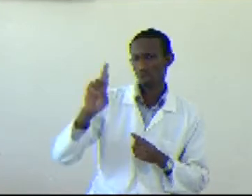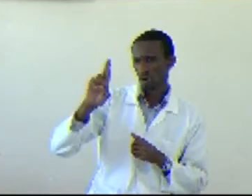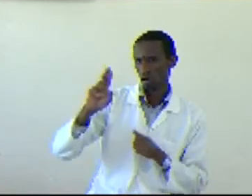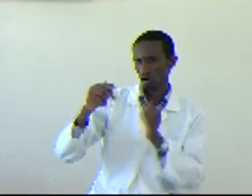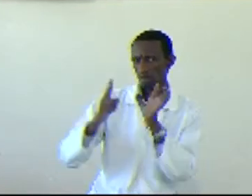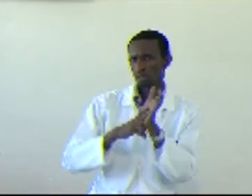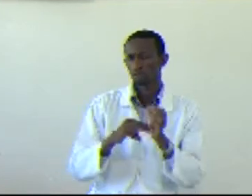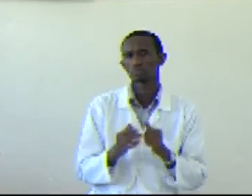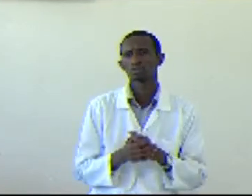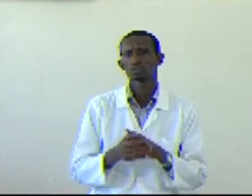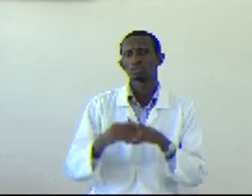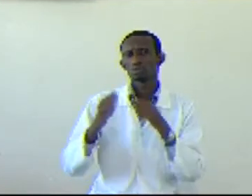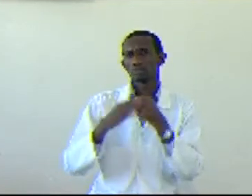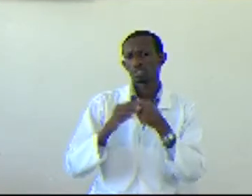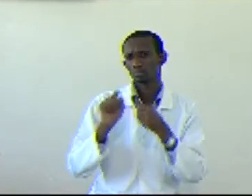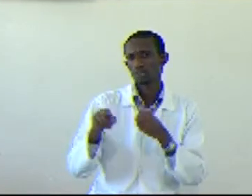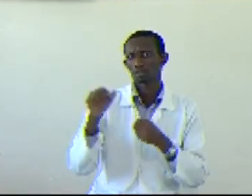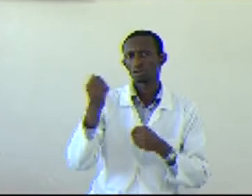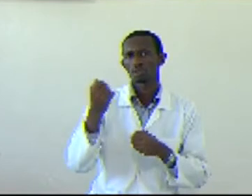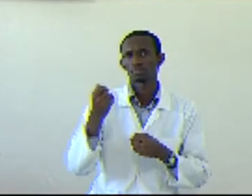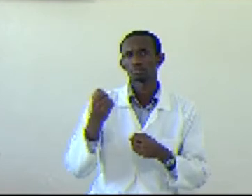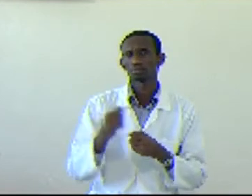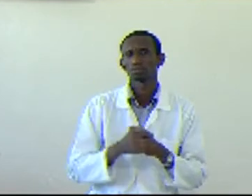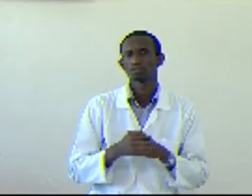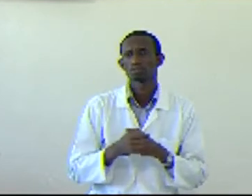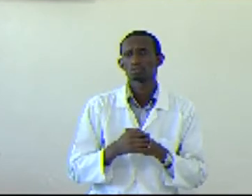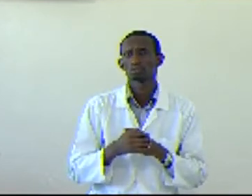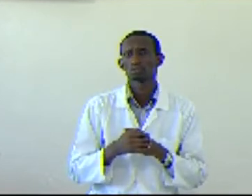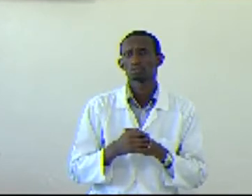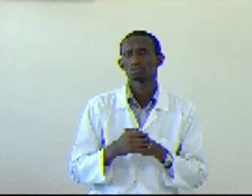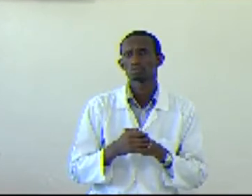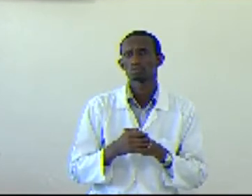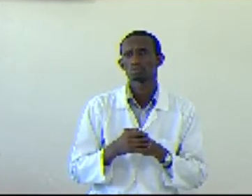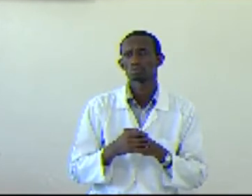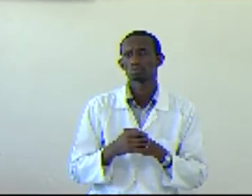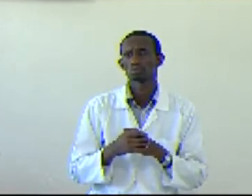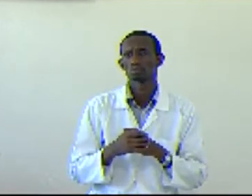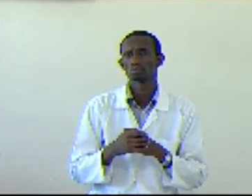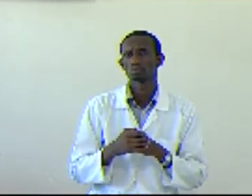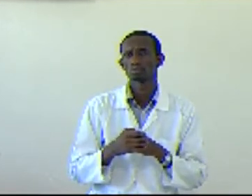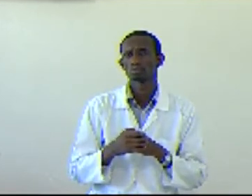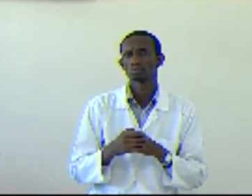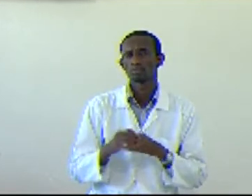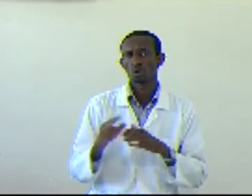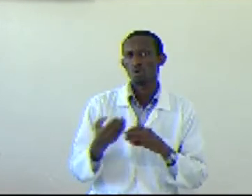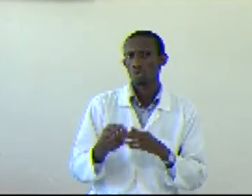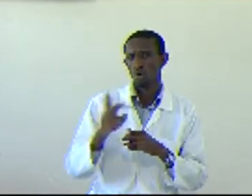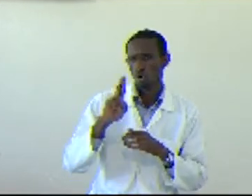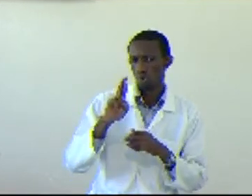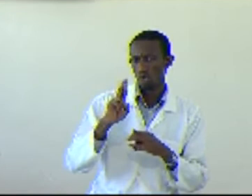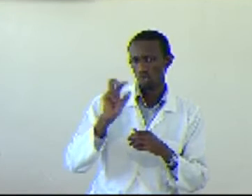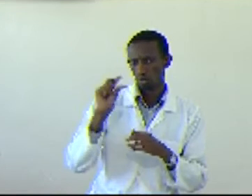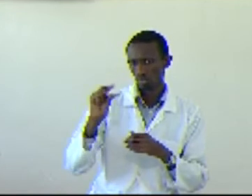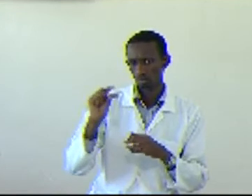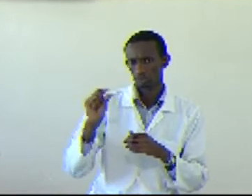to 9.5 ohm. And then we have the formula there. We substitute. So we use that